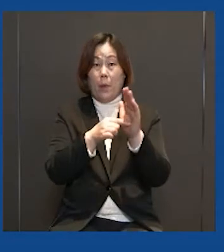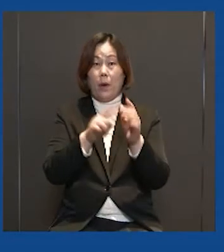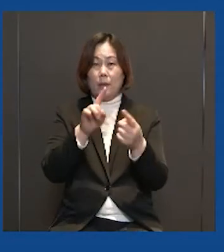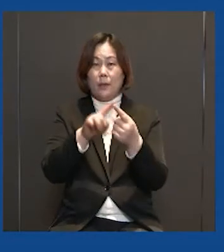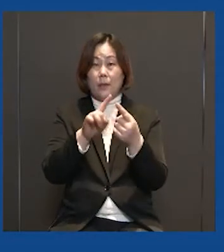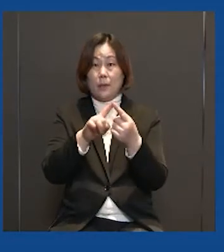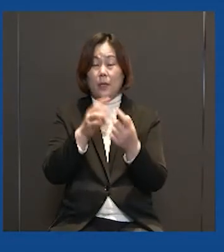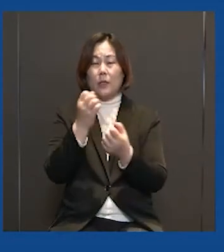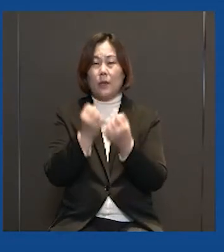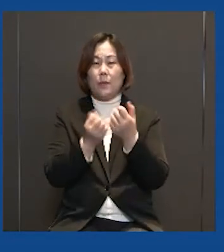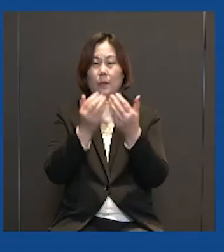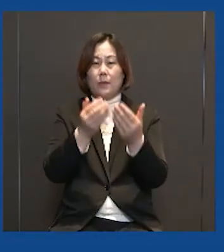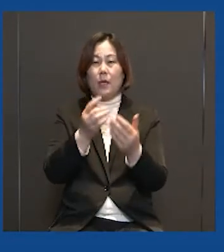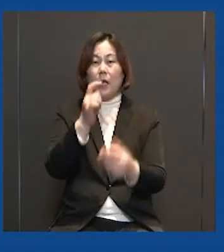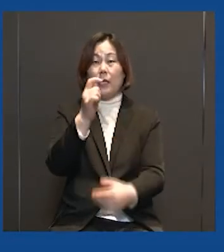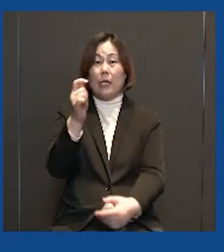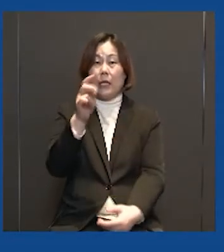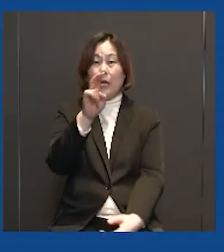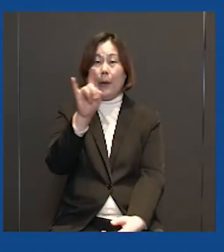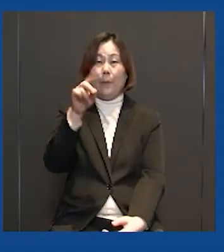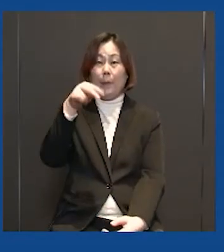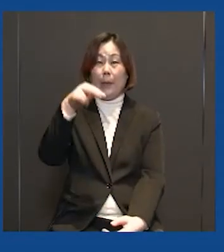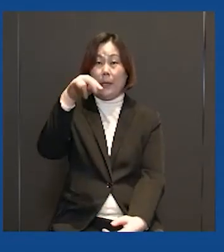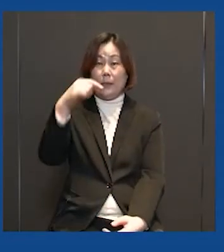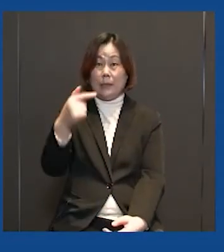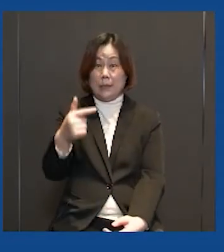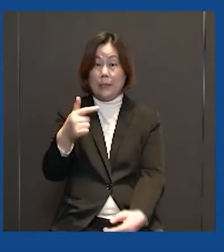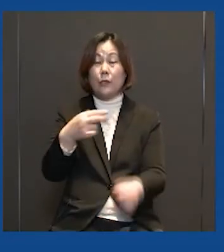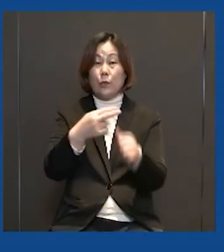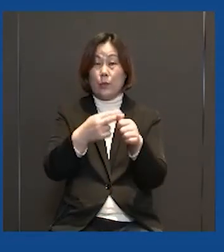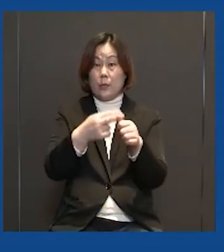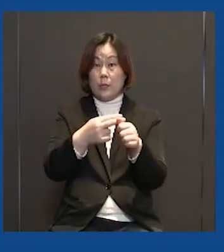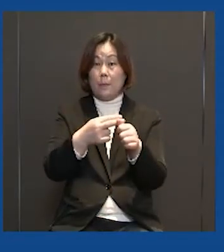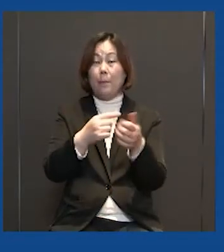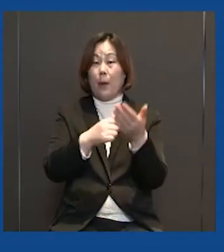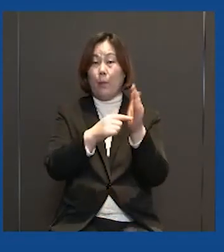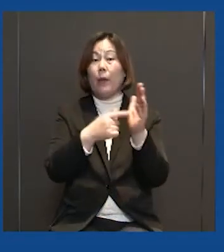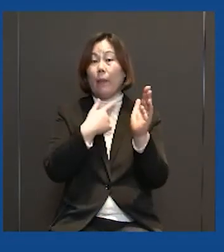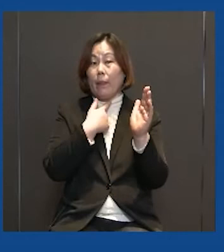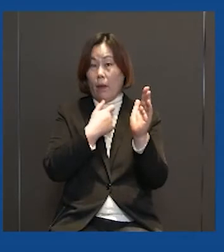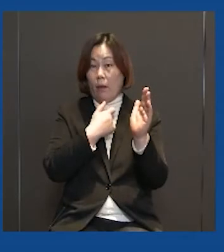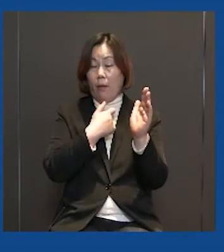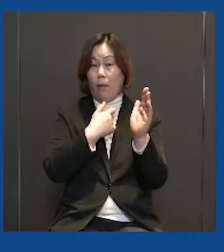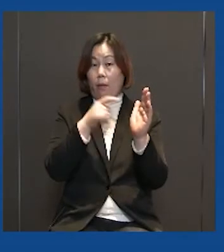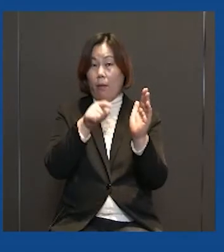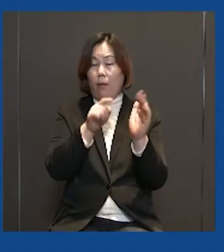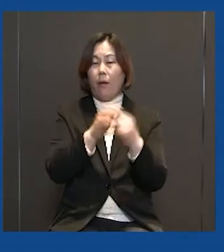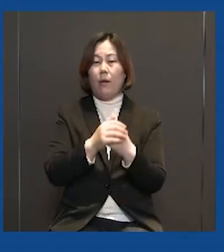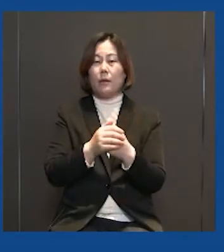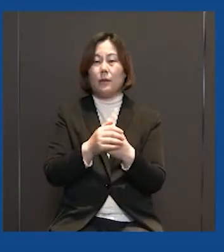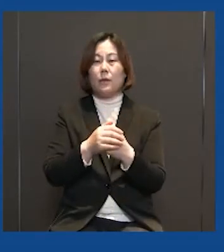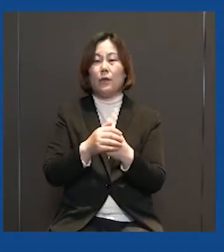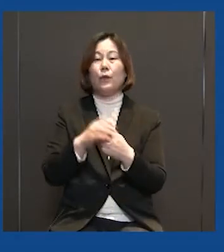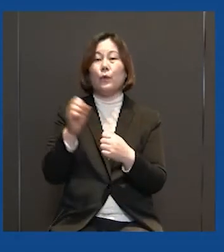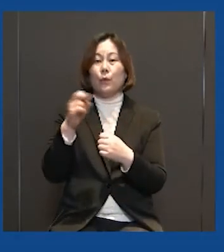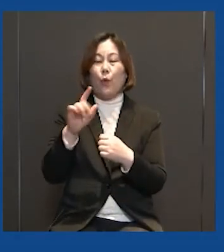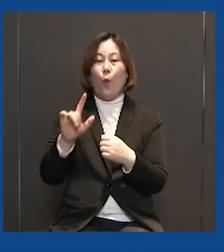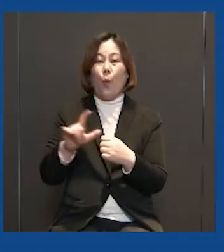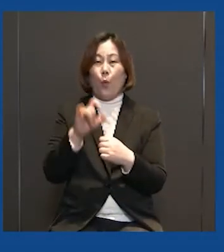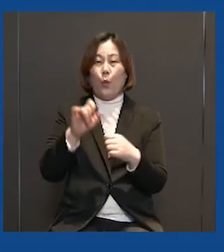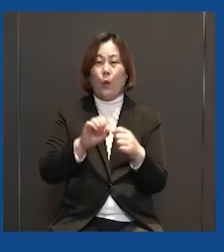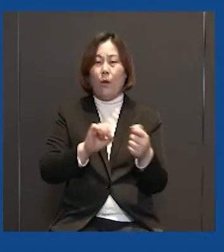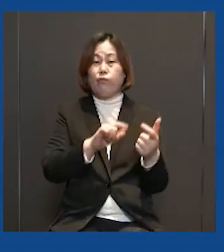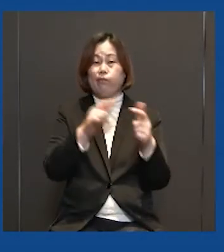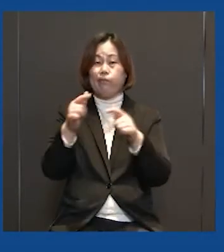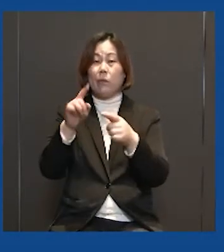and I'm going to talk also about the post-pandemic period, not the immediate post-pandemic, but looking at